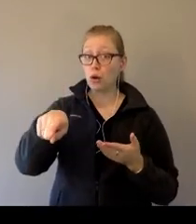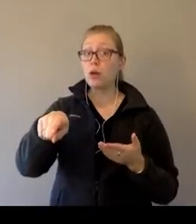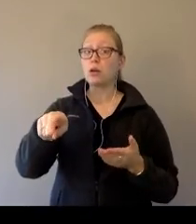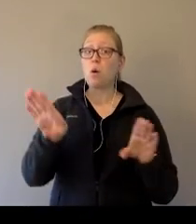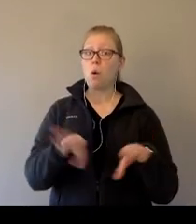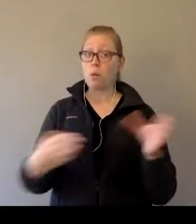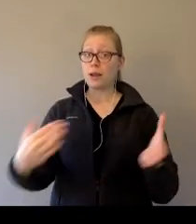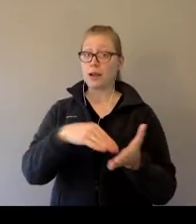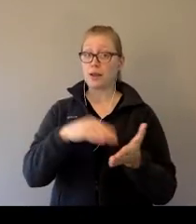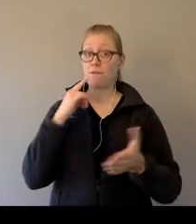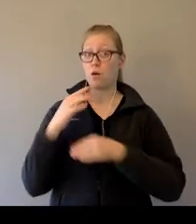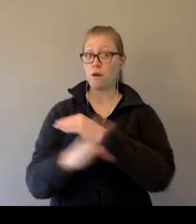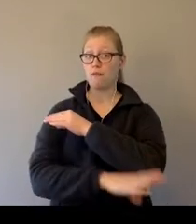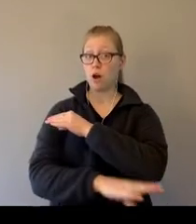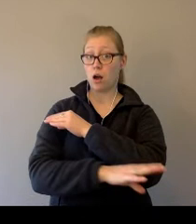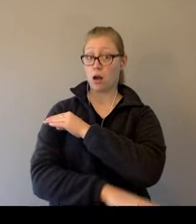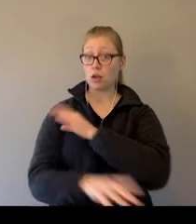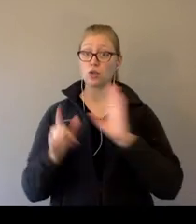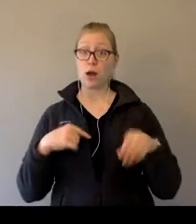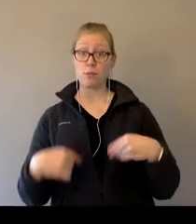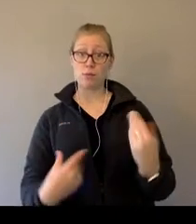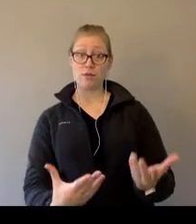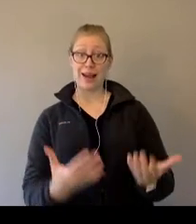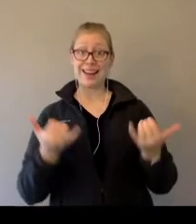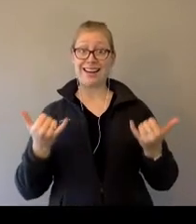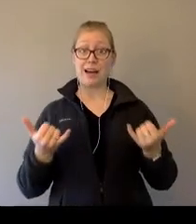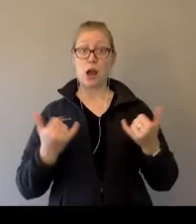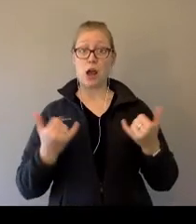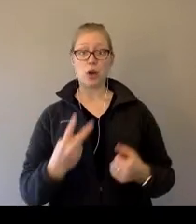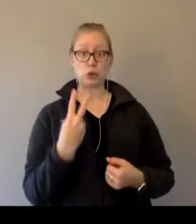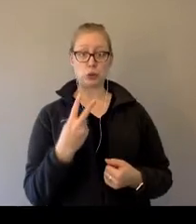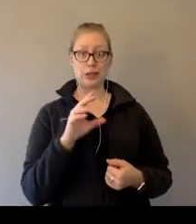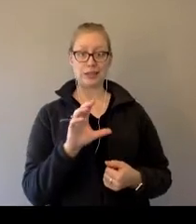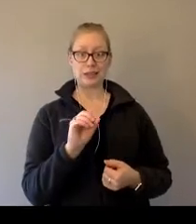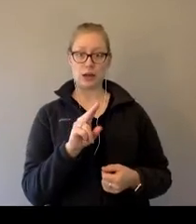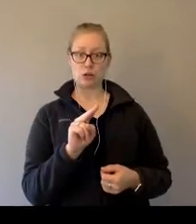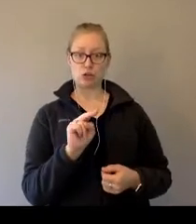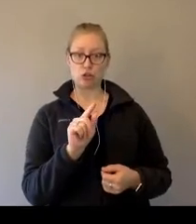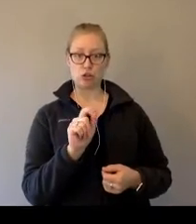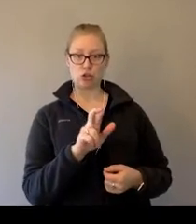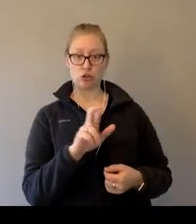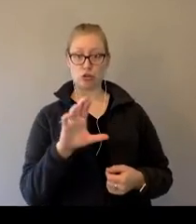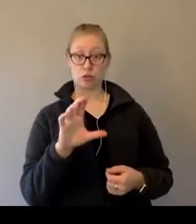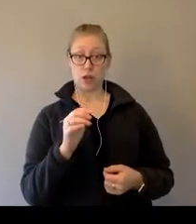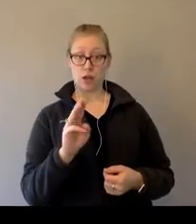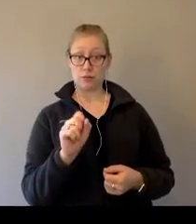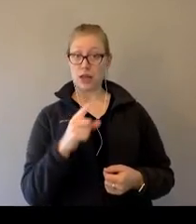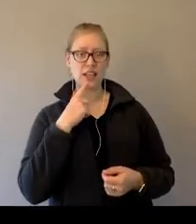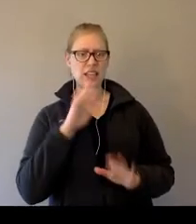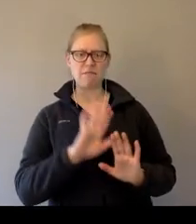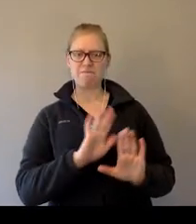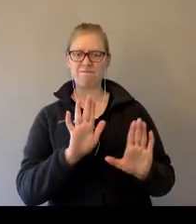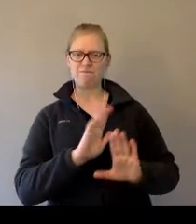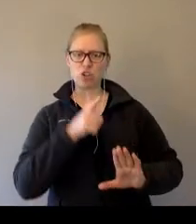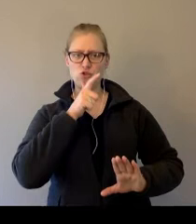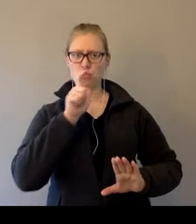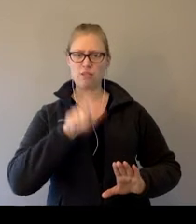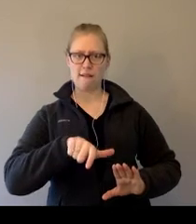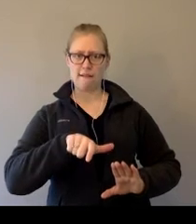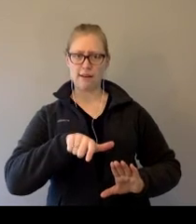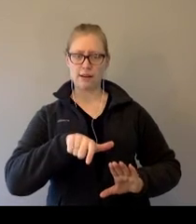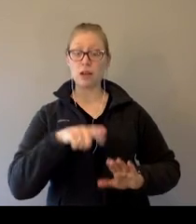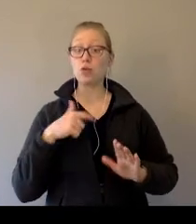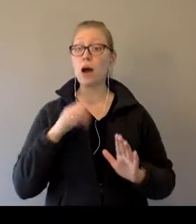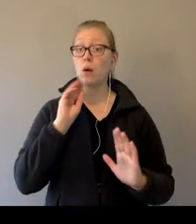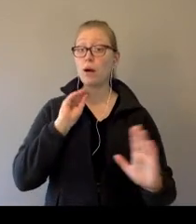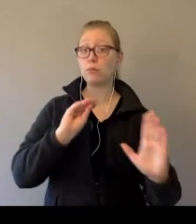in the fall. So I'm providing 2 counterclaims that say that they shouldn't. Okay? And I'm just going to put my first example,